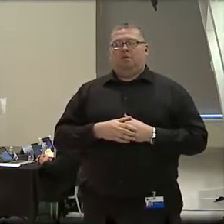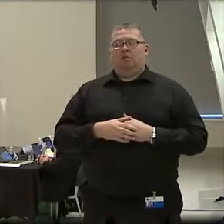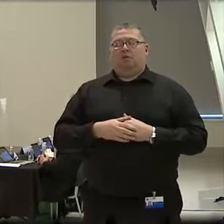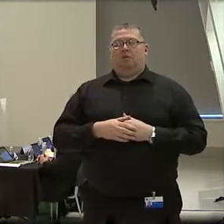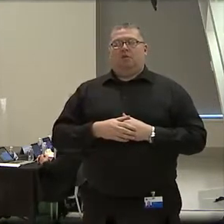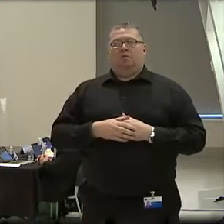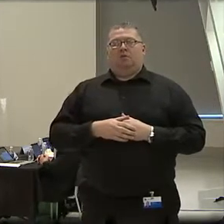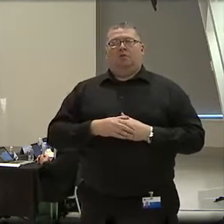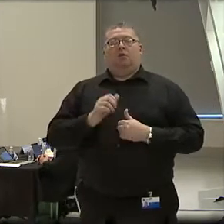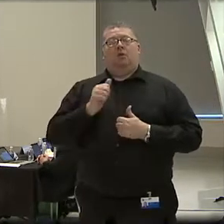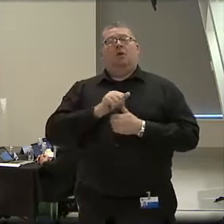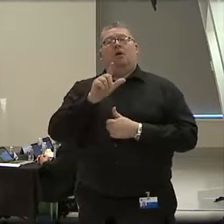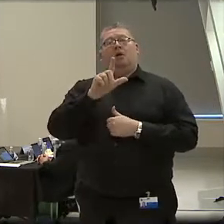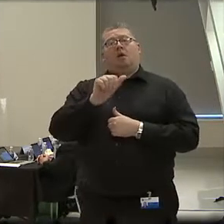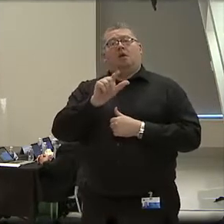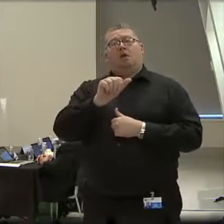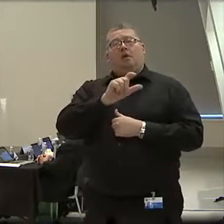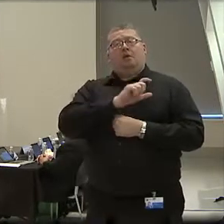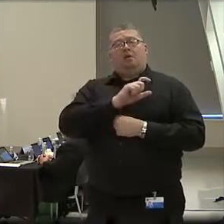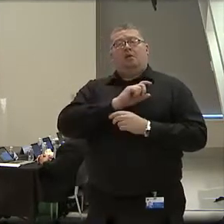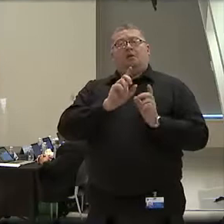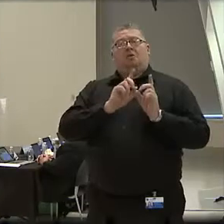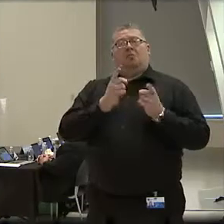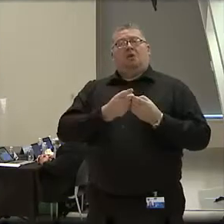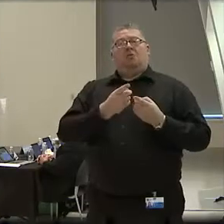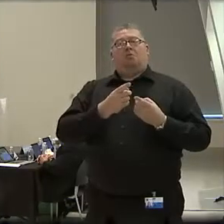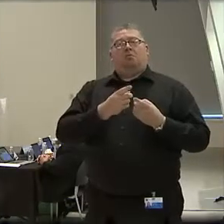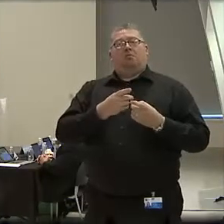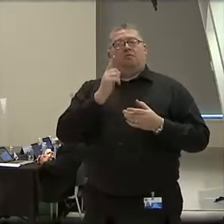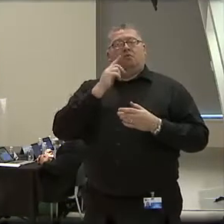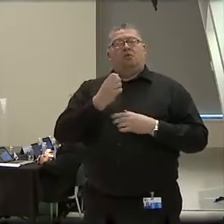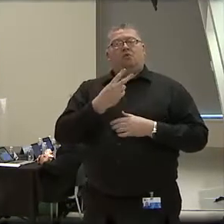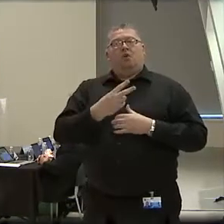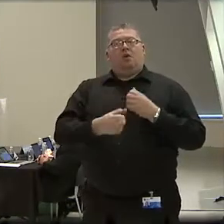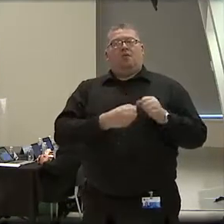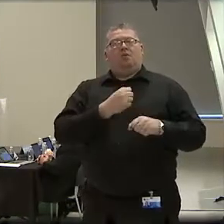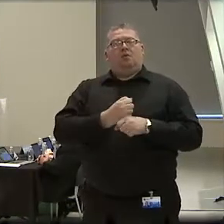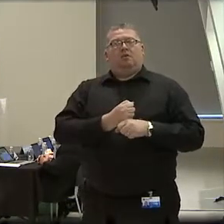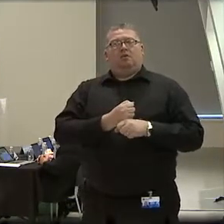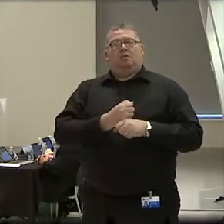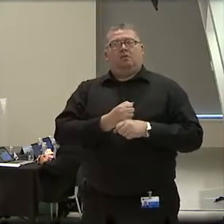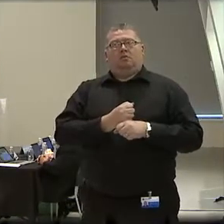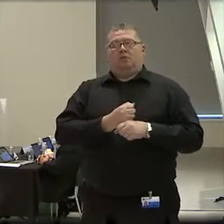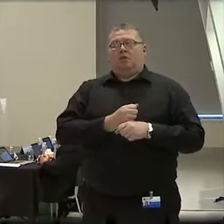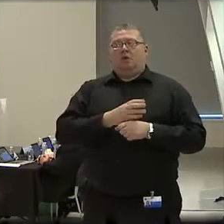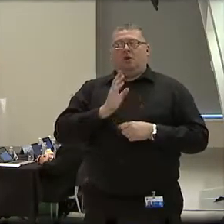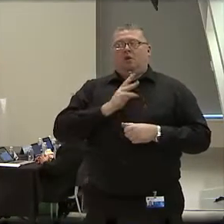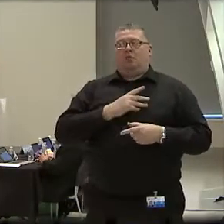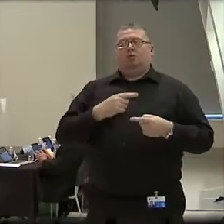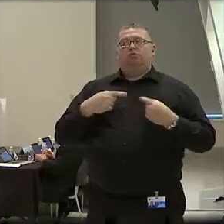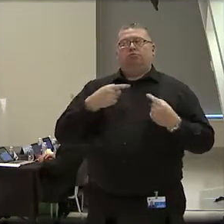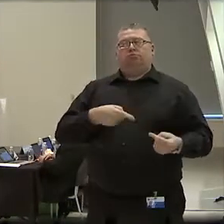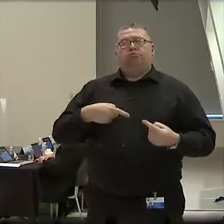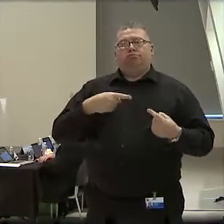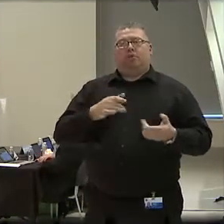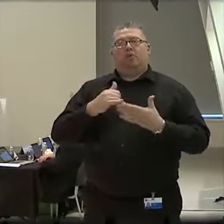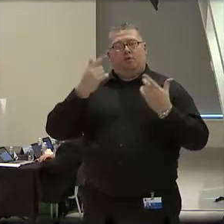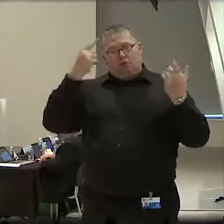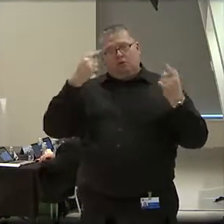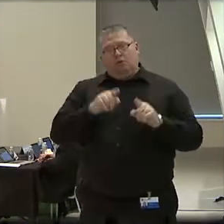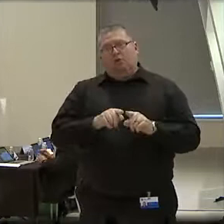Los Angeles Police Department was under a federal consent decree for 12 years. We were drug kicking and screaming into that consent